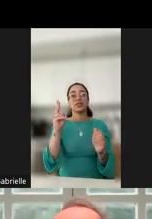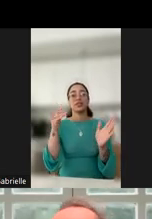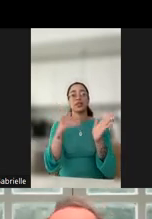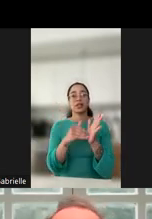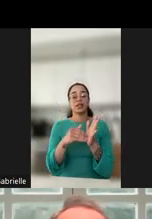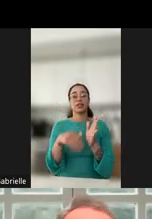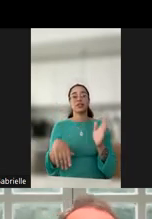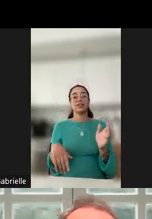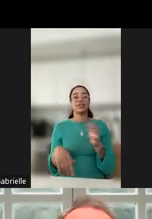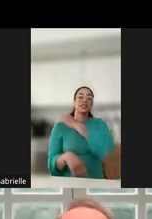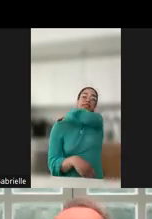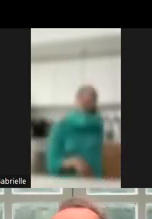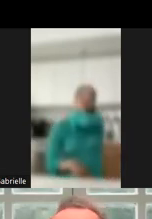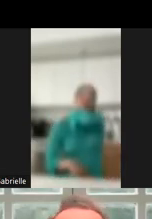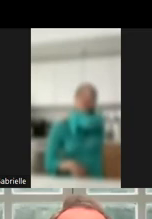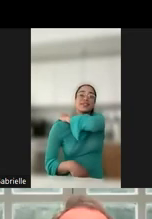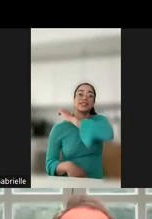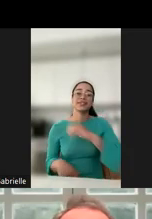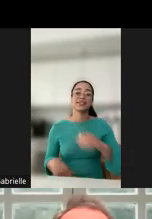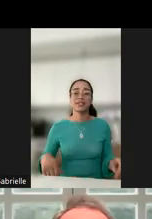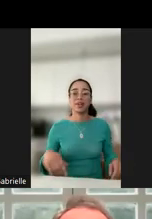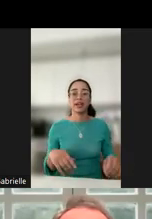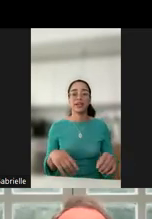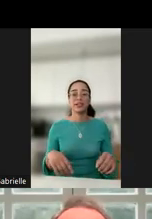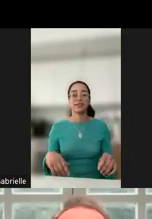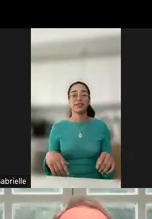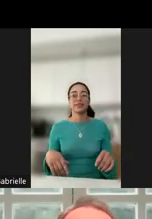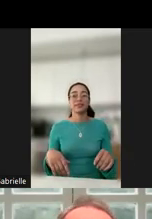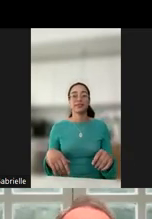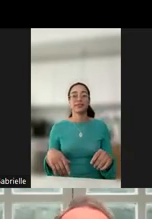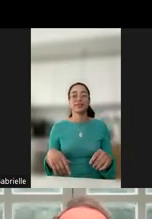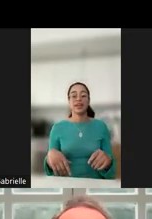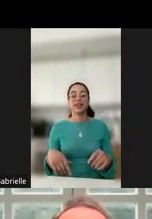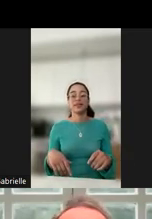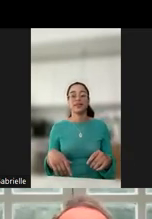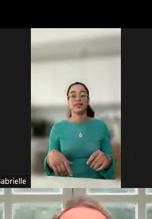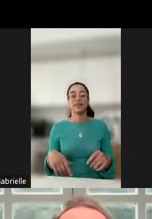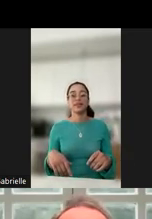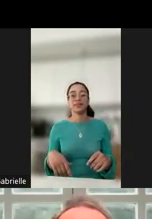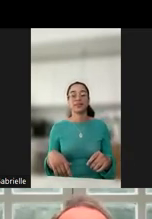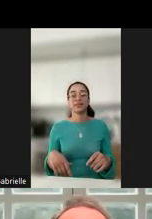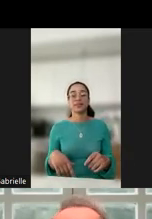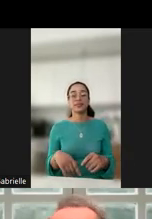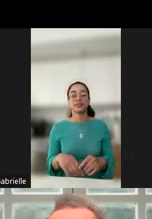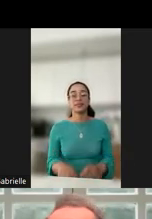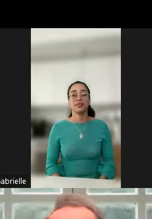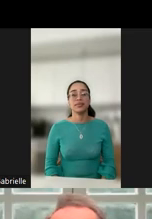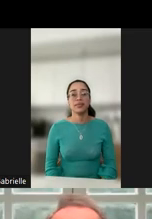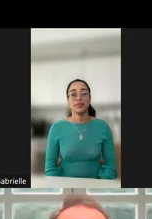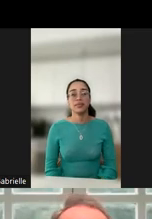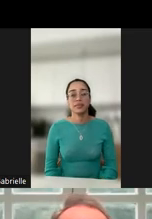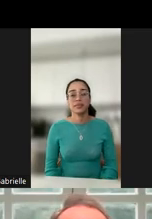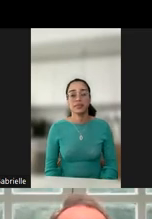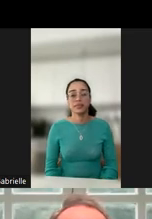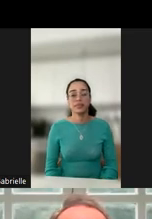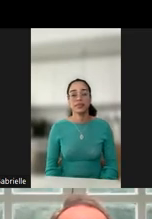all US households. Foreign-born Asians household earn slightly more than those headed by US by about